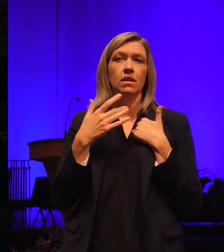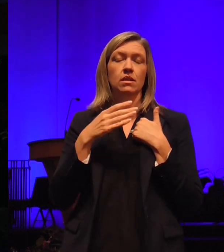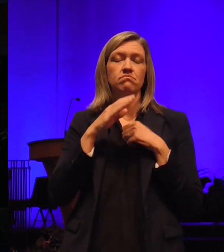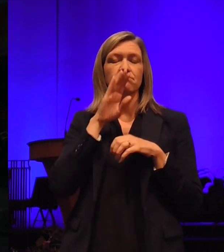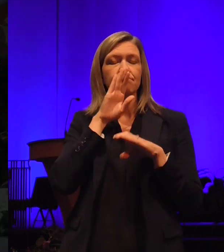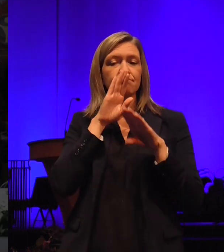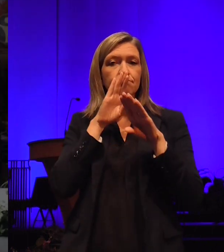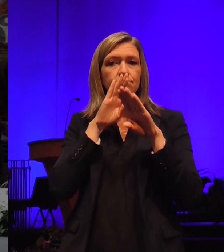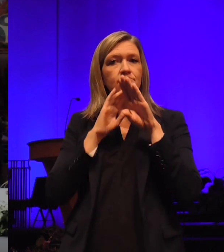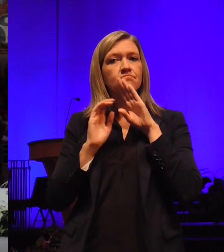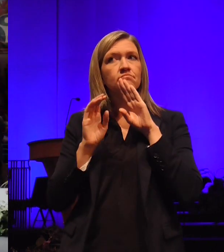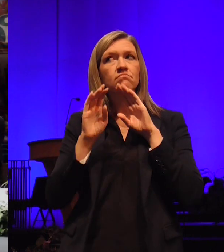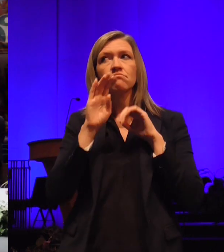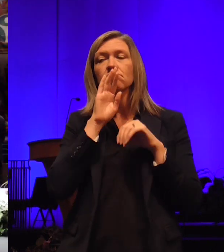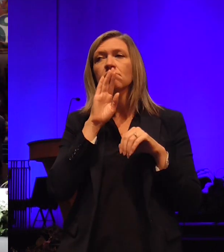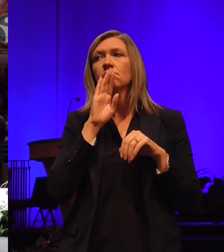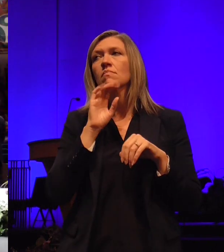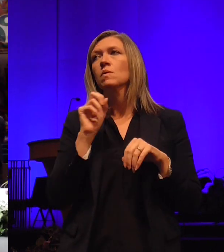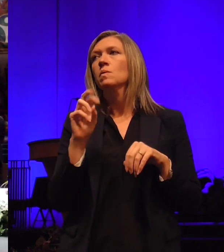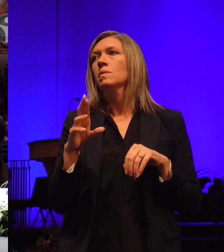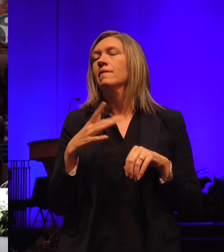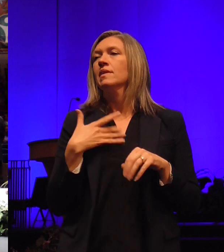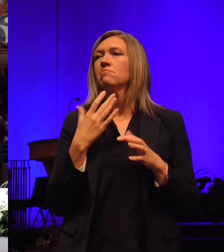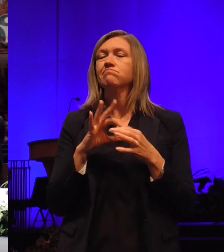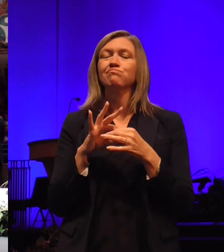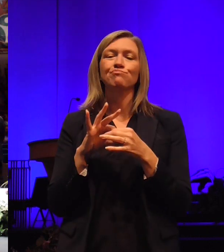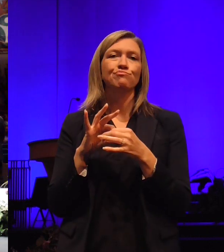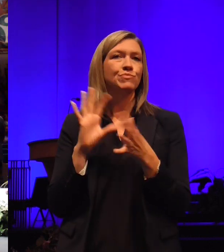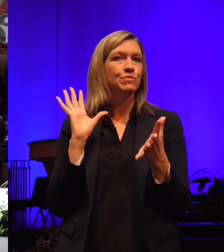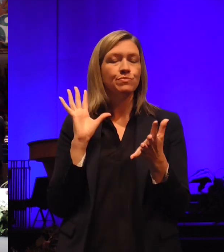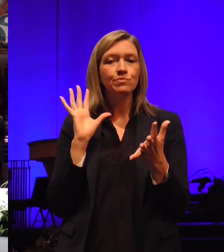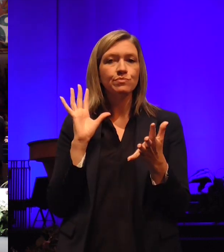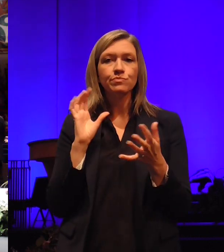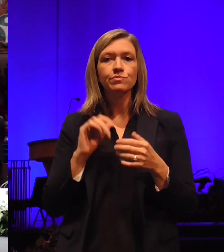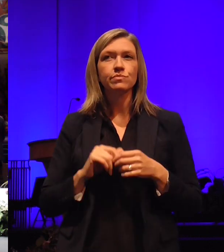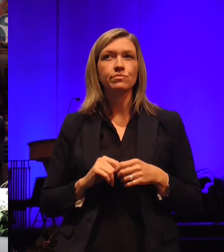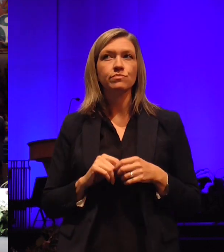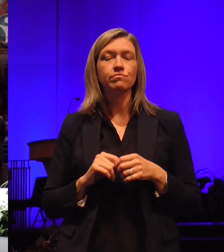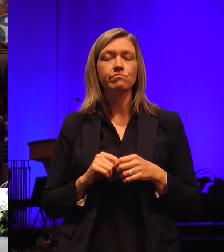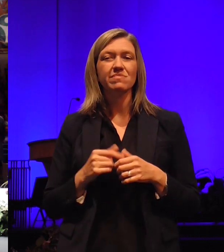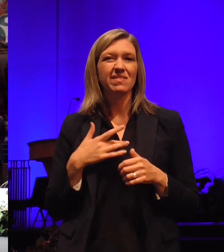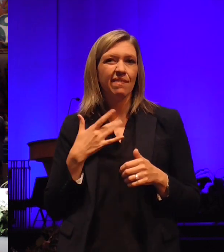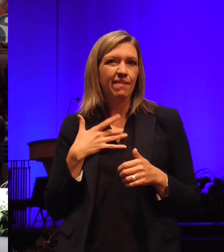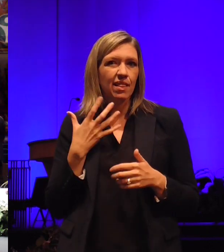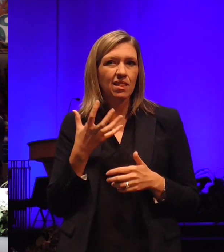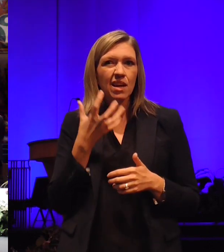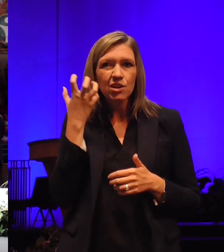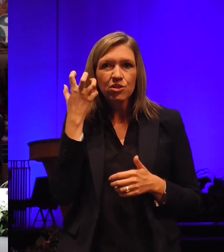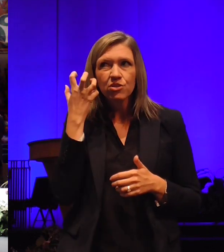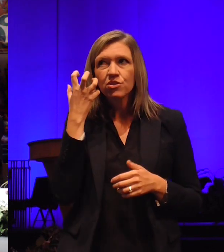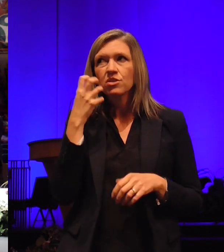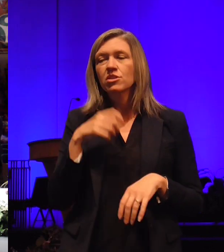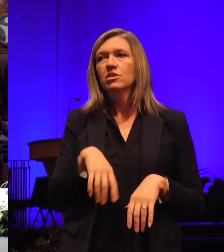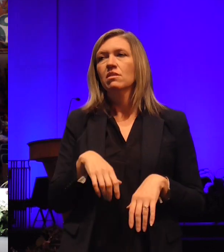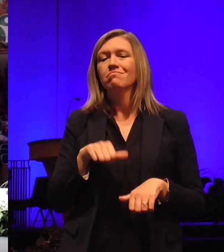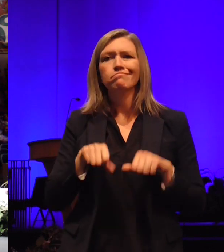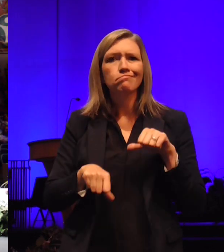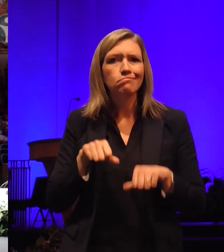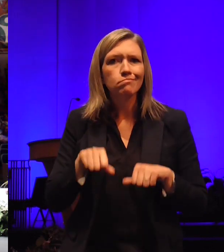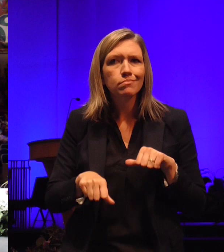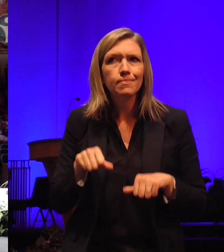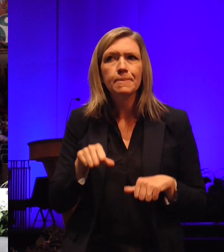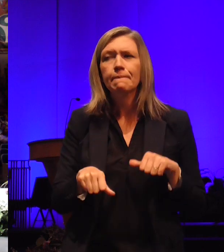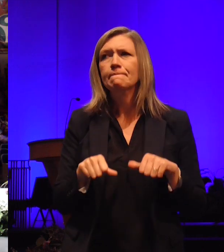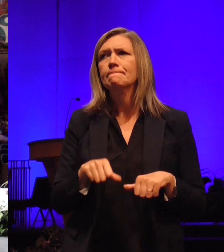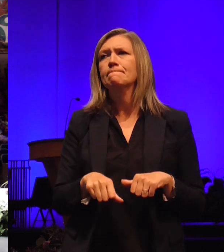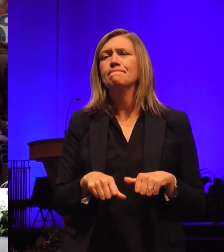frustrations or a sense of disconnection, anger, uncertainty,